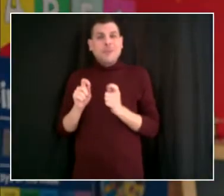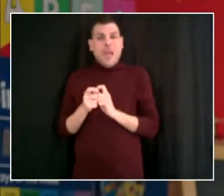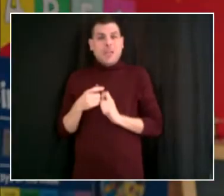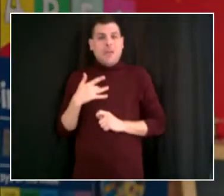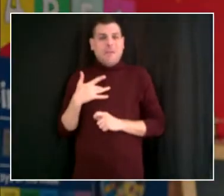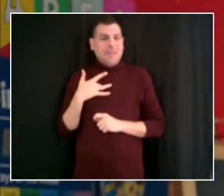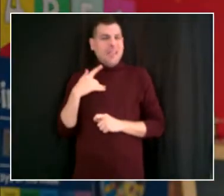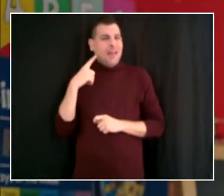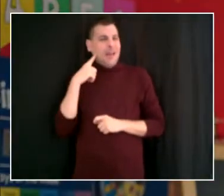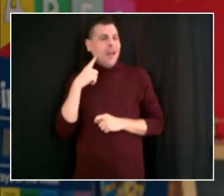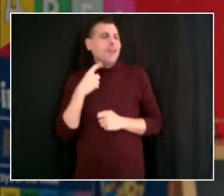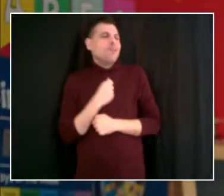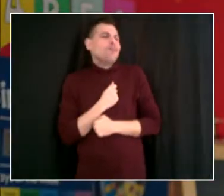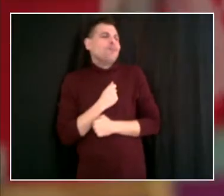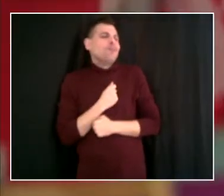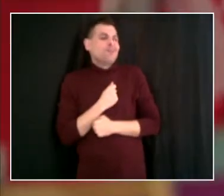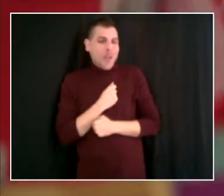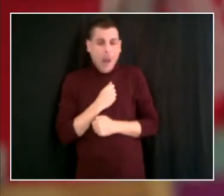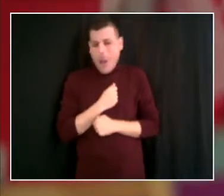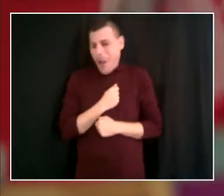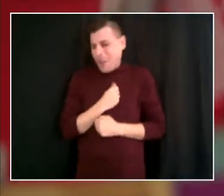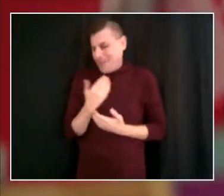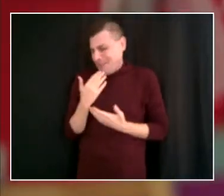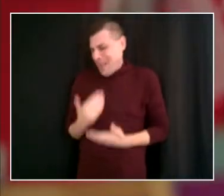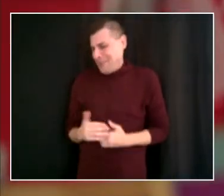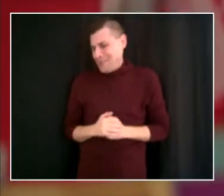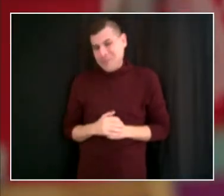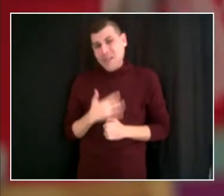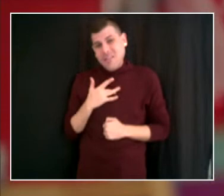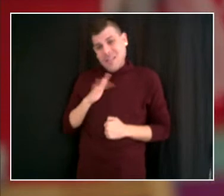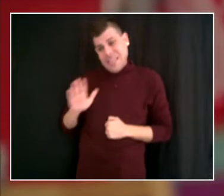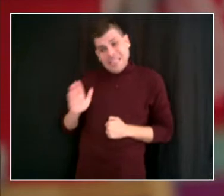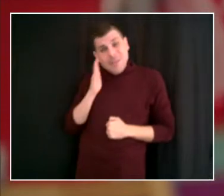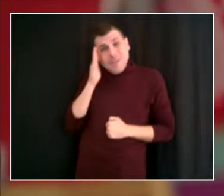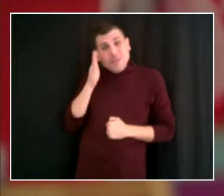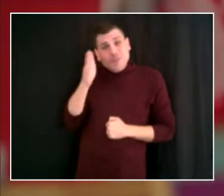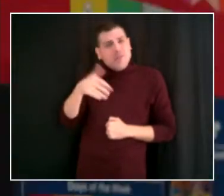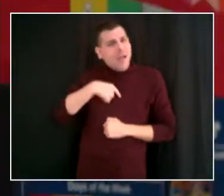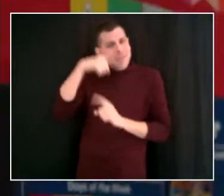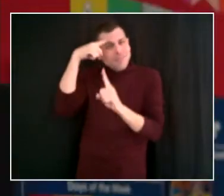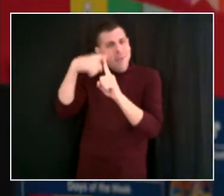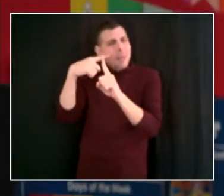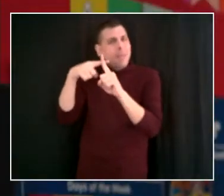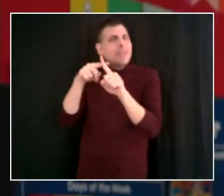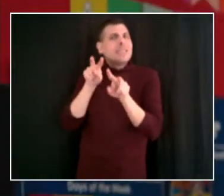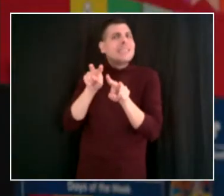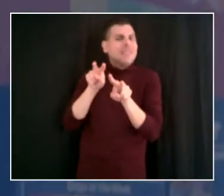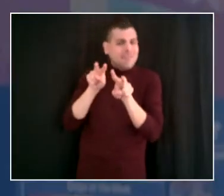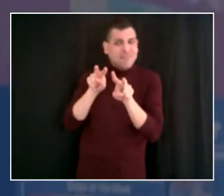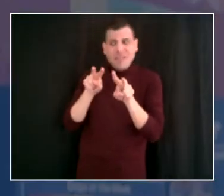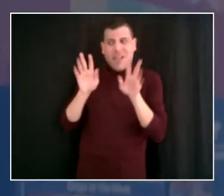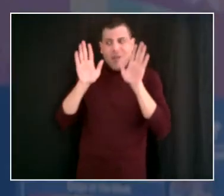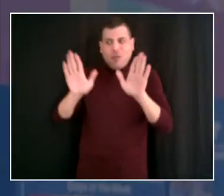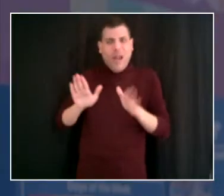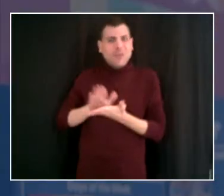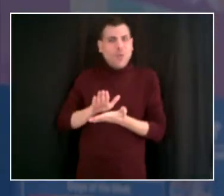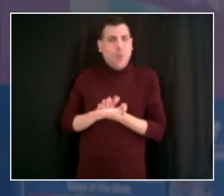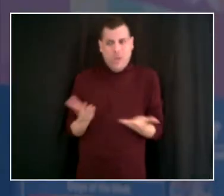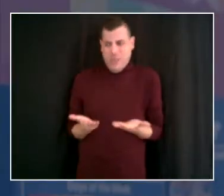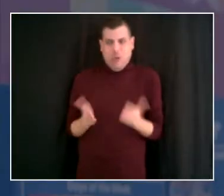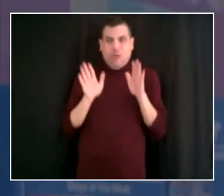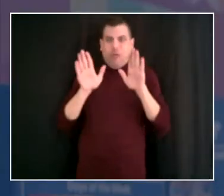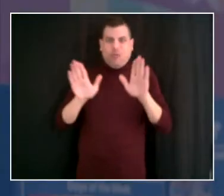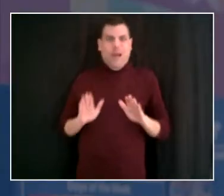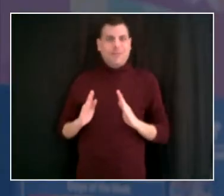Thank you. I'm very optimistic about his future because he's getting a great start in a great city and a great school. The